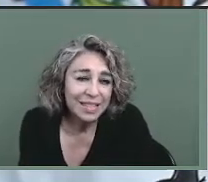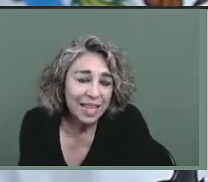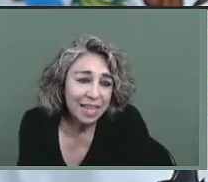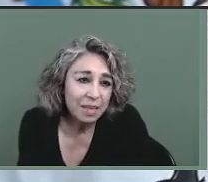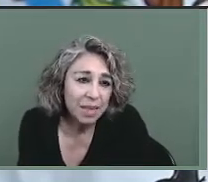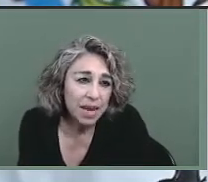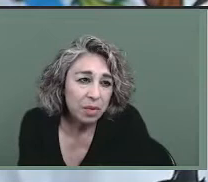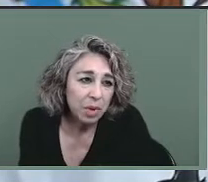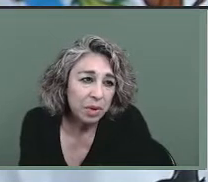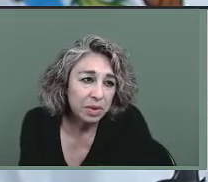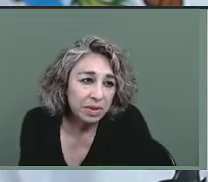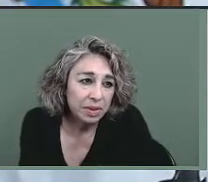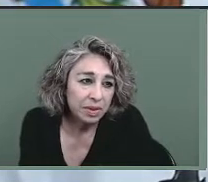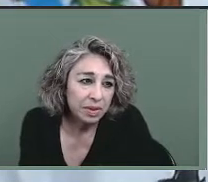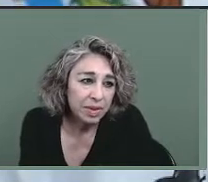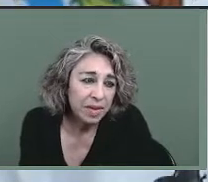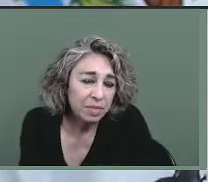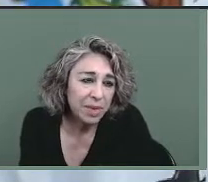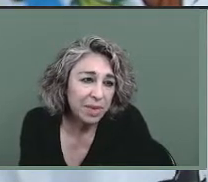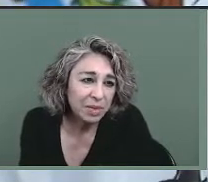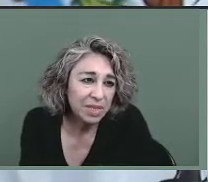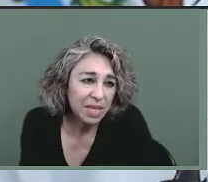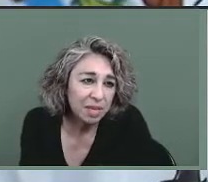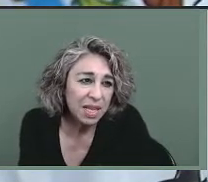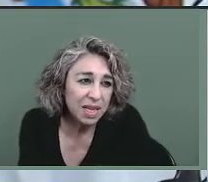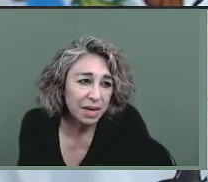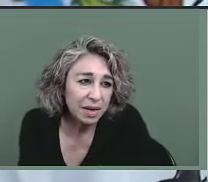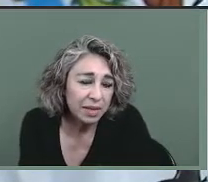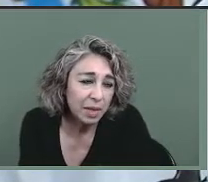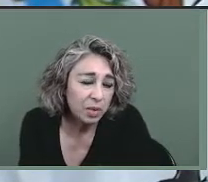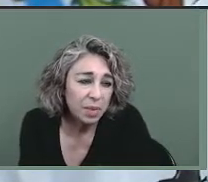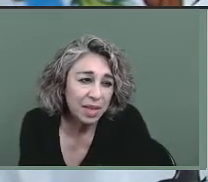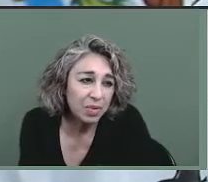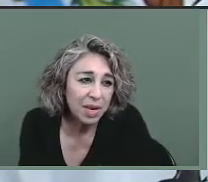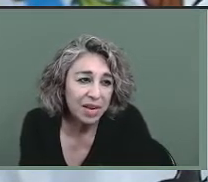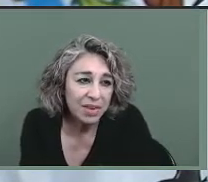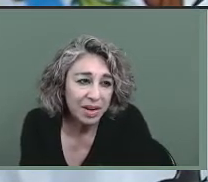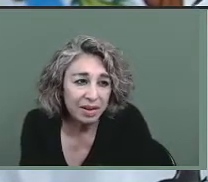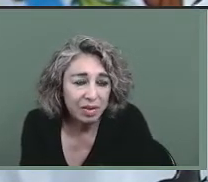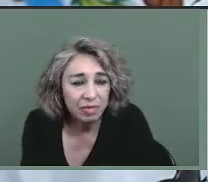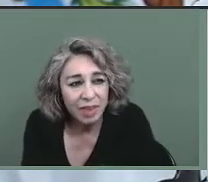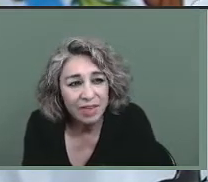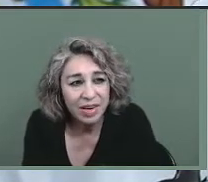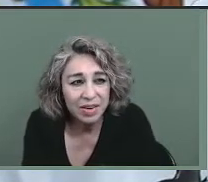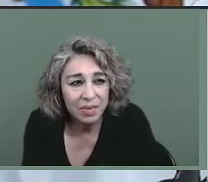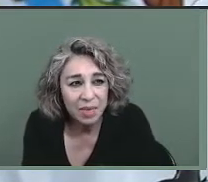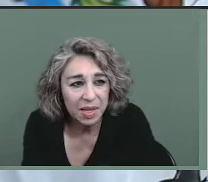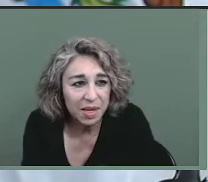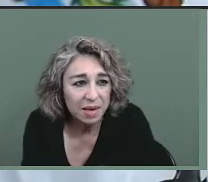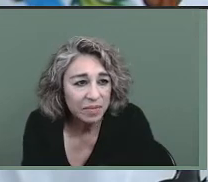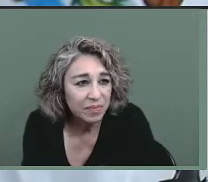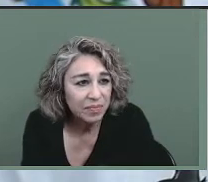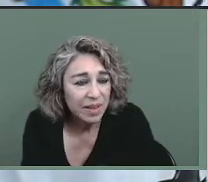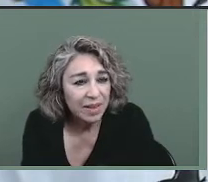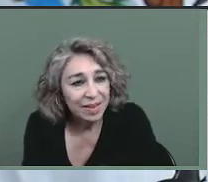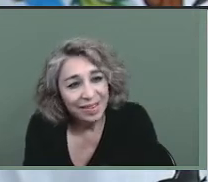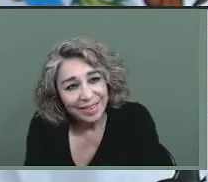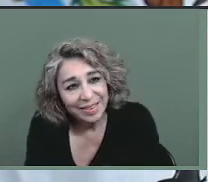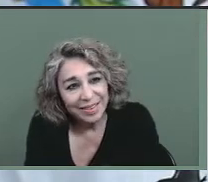Let's say they made a road that maybe it was $10 million. They would pay $300 or $500 million.